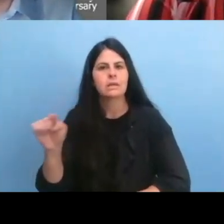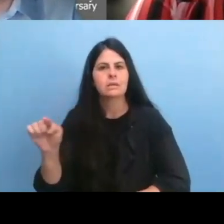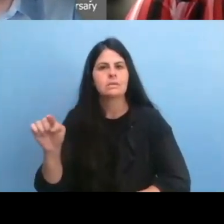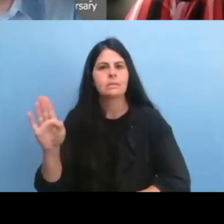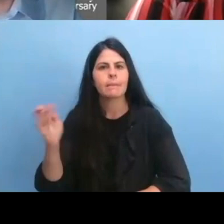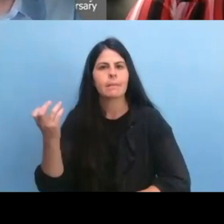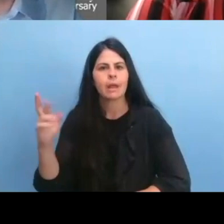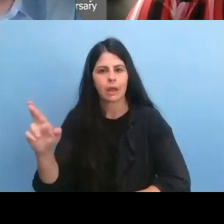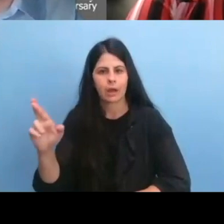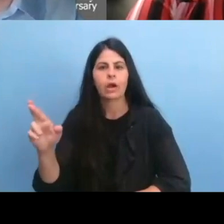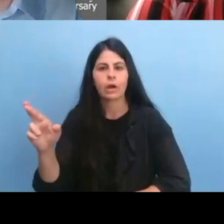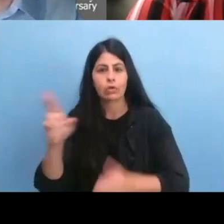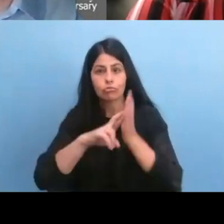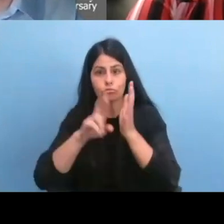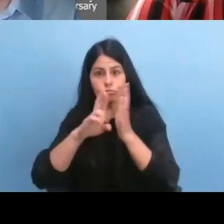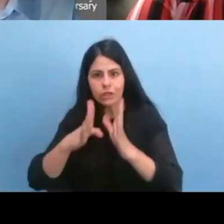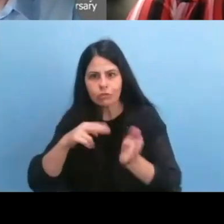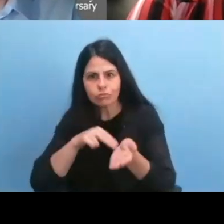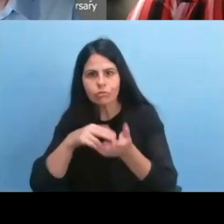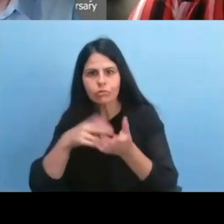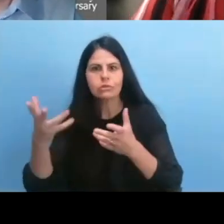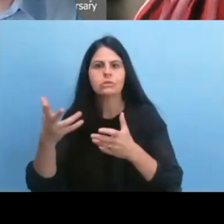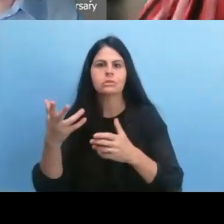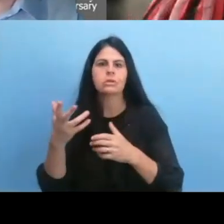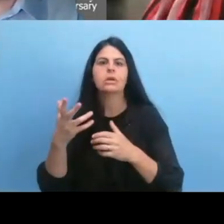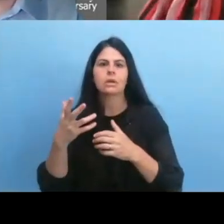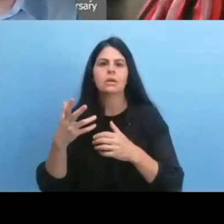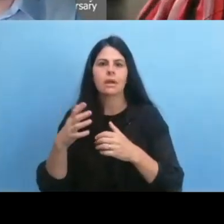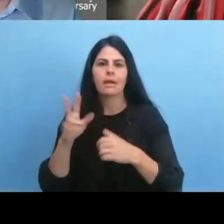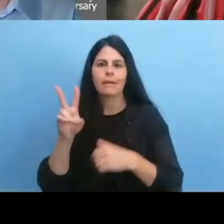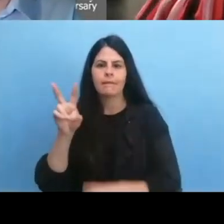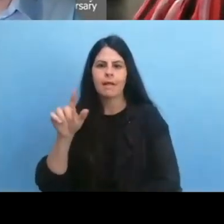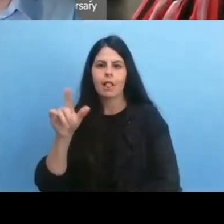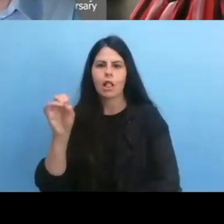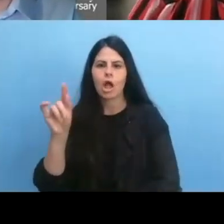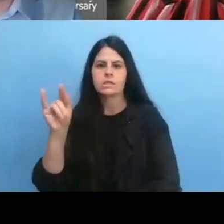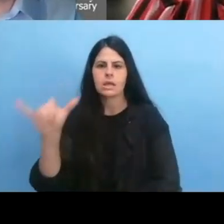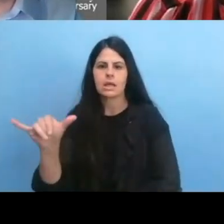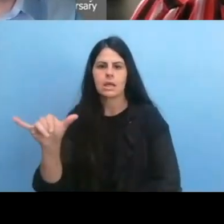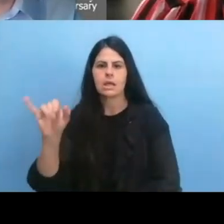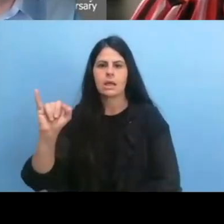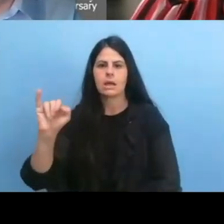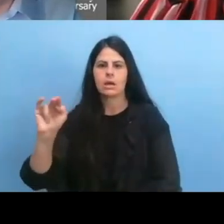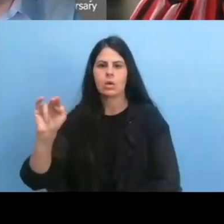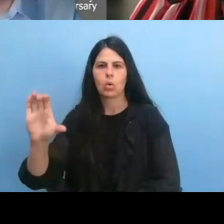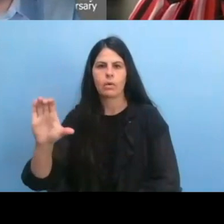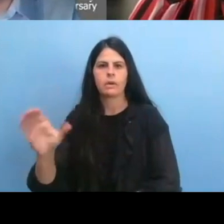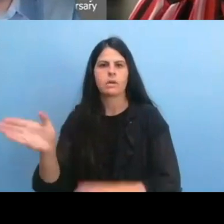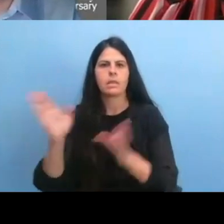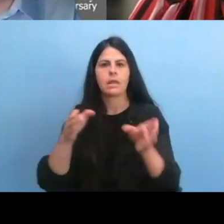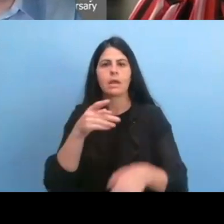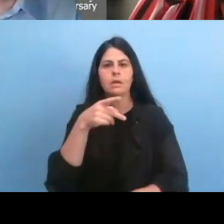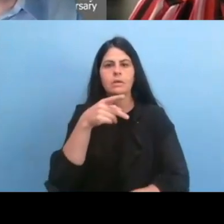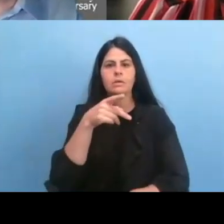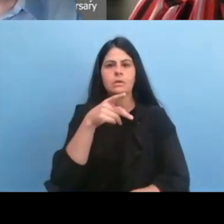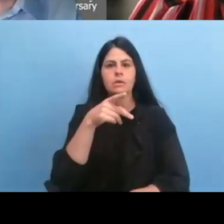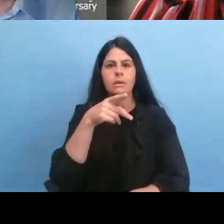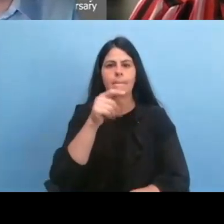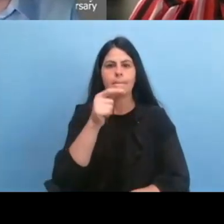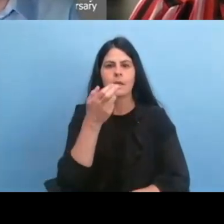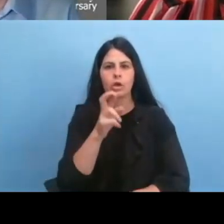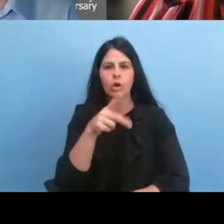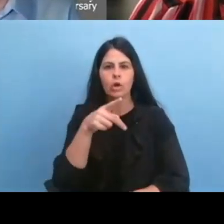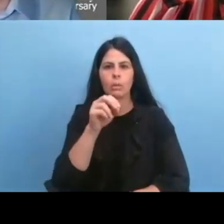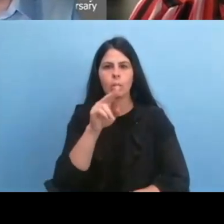Velocity Clinical Research Incorporated. Dr. Peter Poullos, who is the founder of the Stanford Medical Alliance